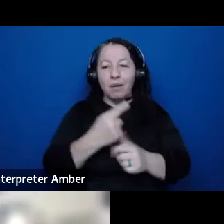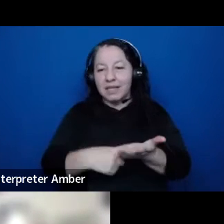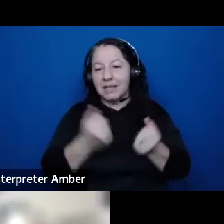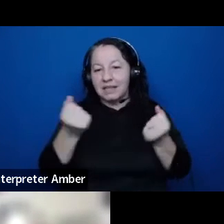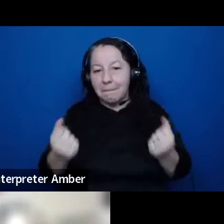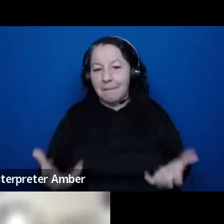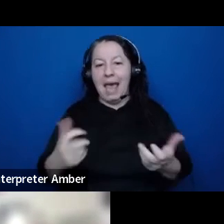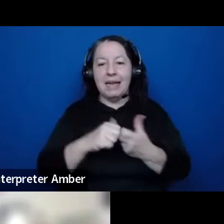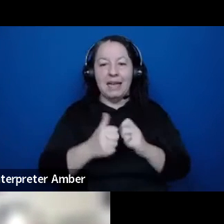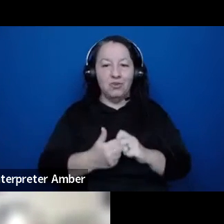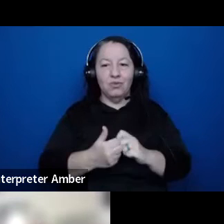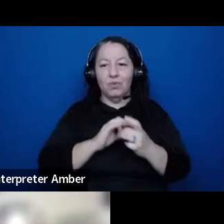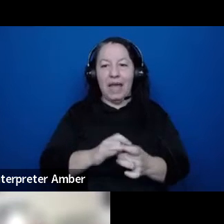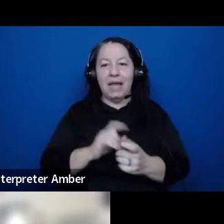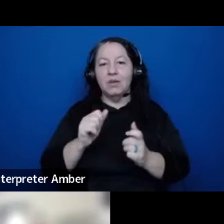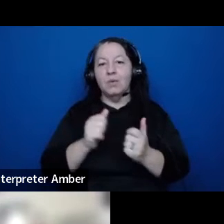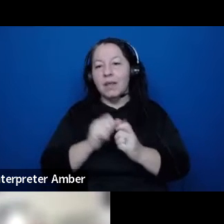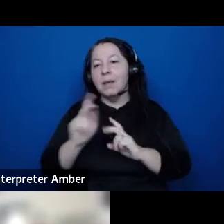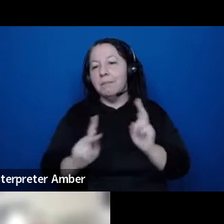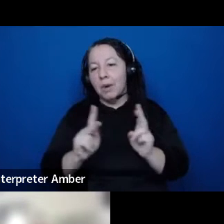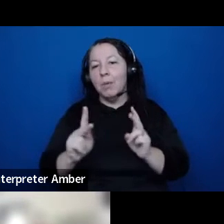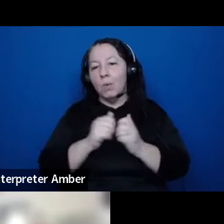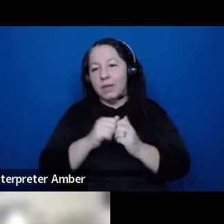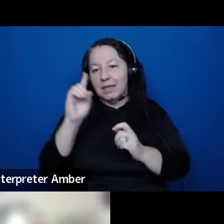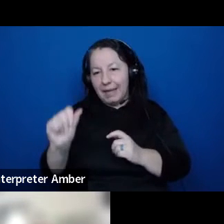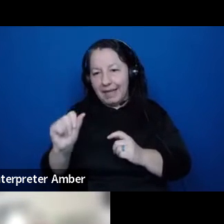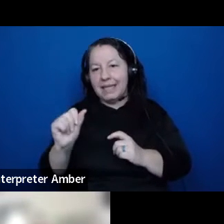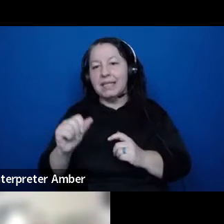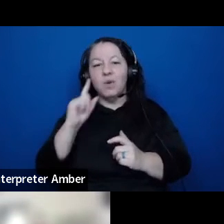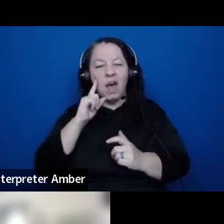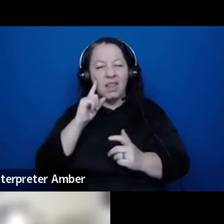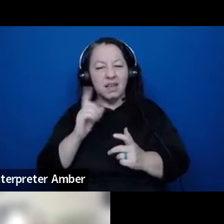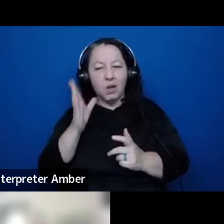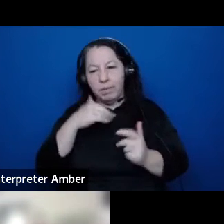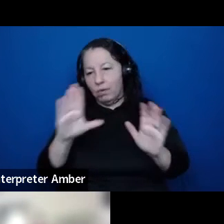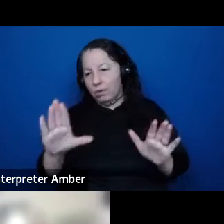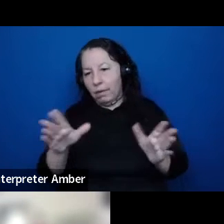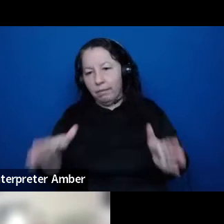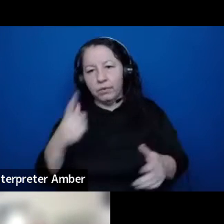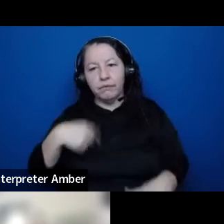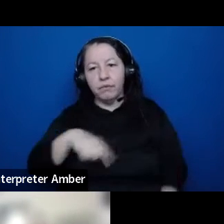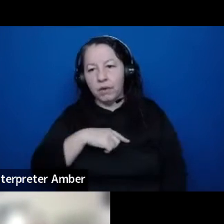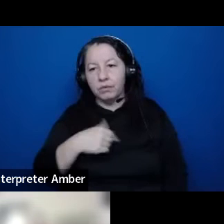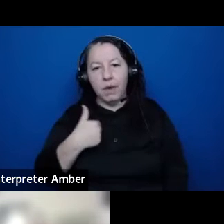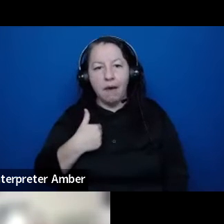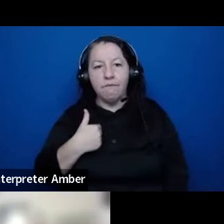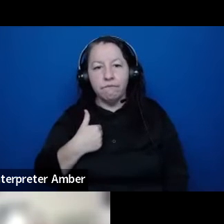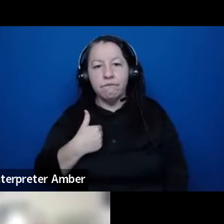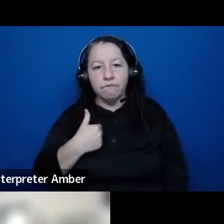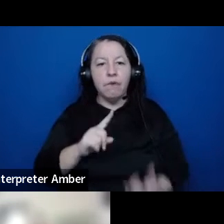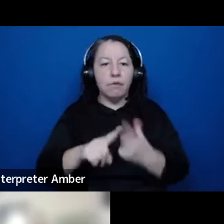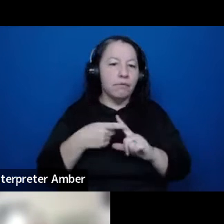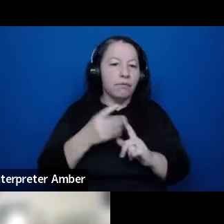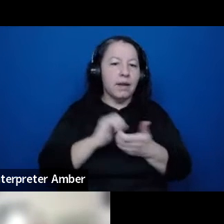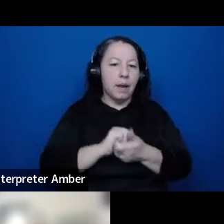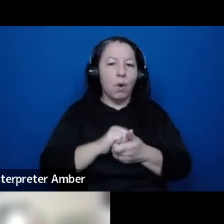to persons with disabilities. So I think he will be a great person for us to have as a friend and partner in